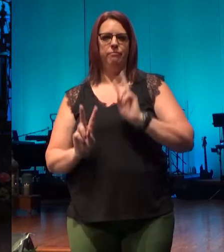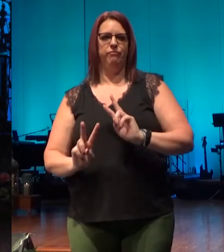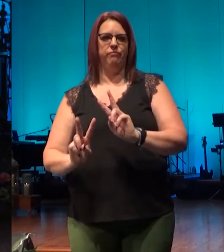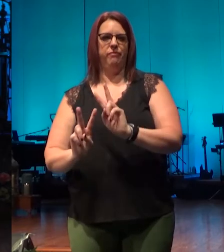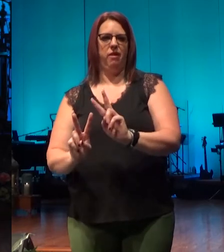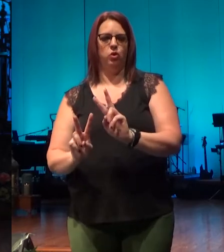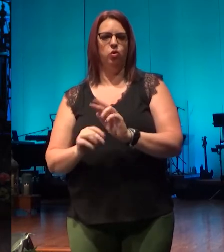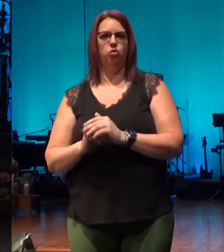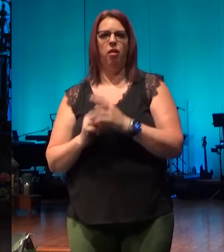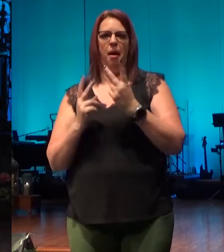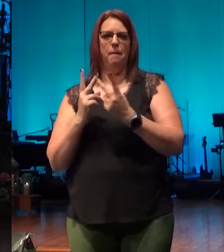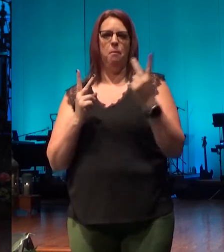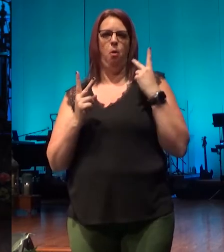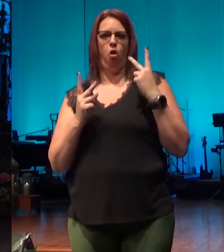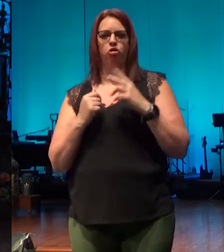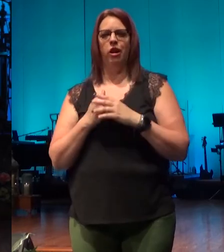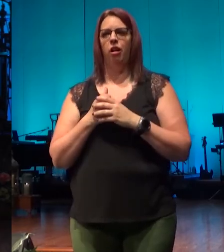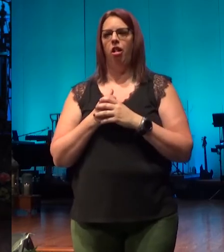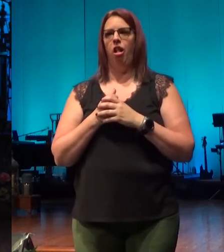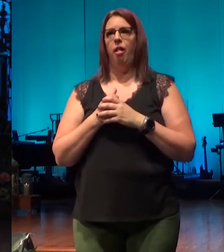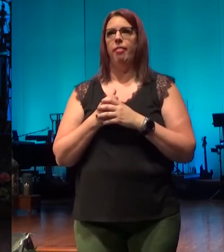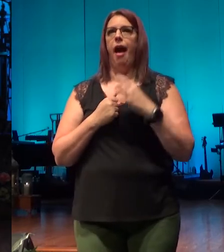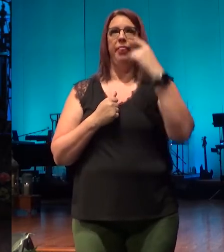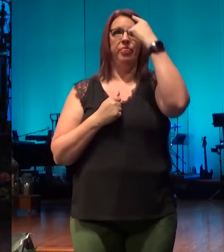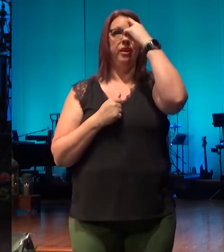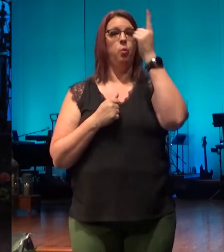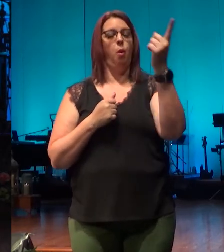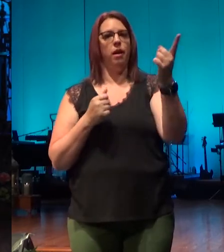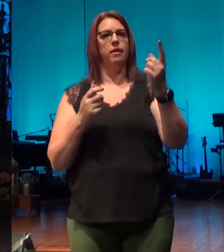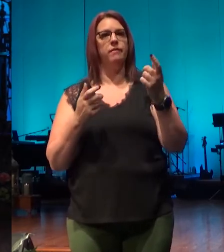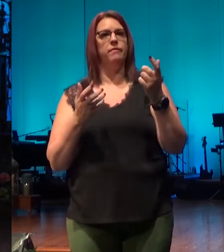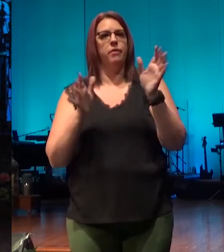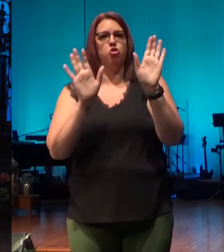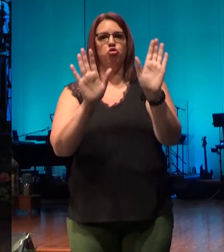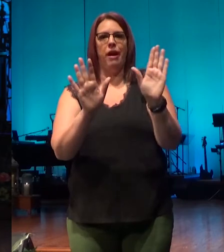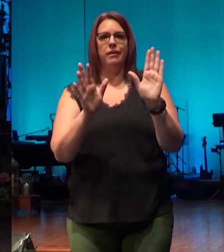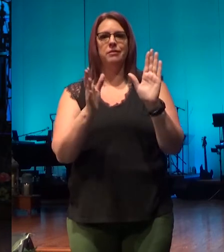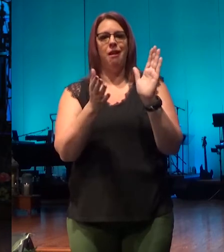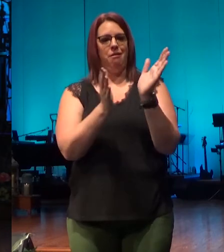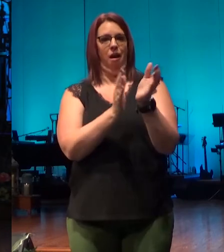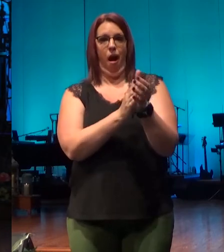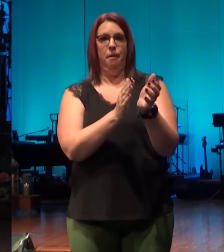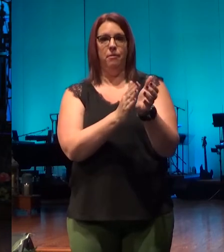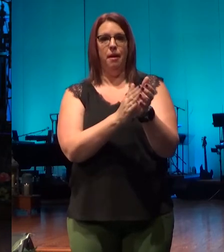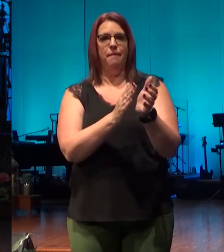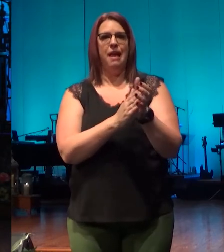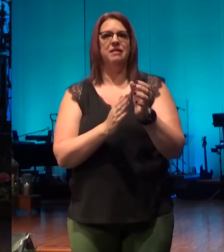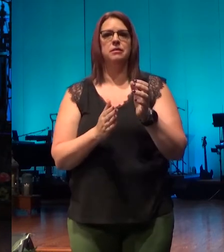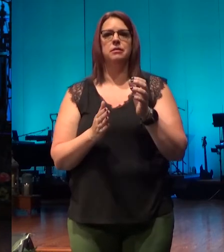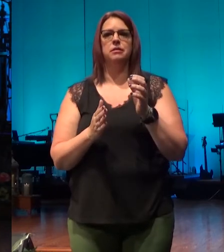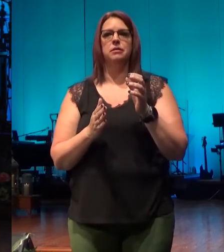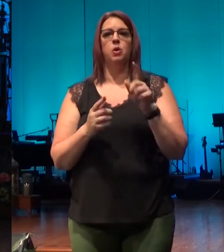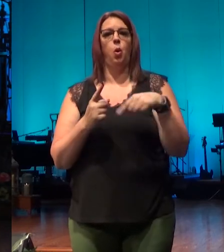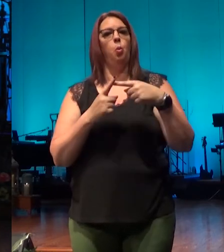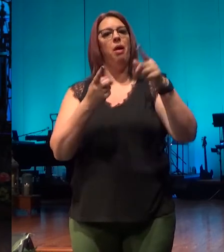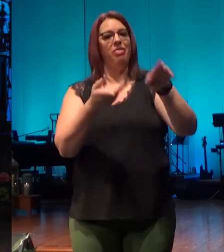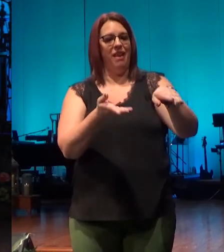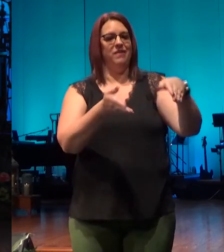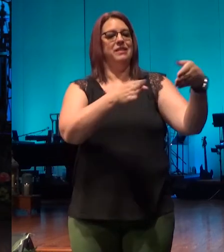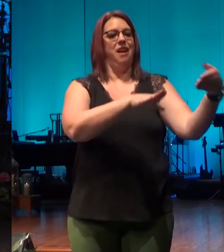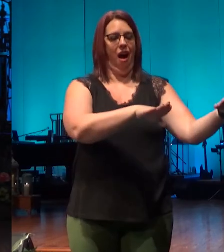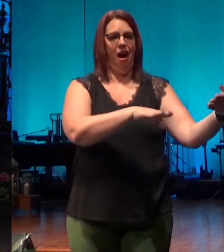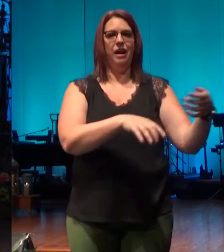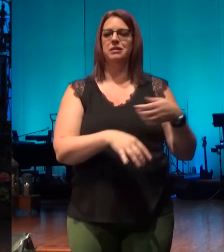greatest compliments that people ever give after someone has died is that that person really listened to me. I felt